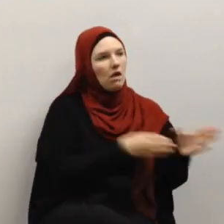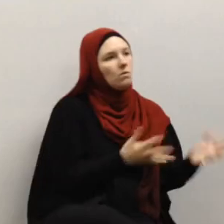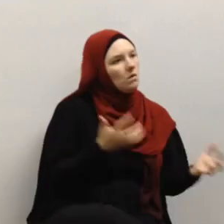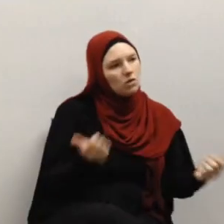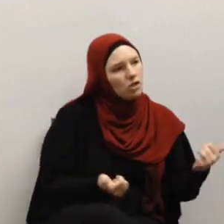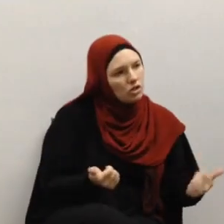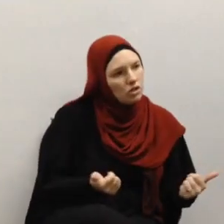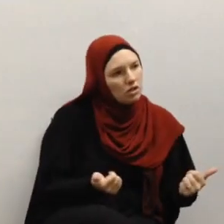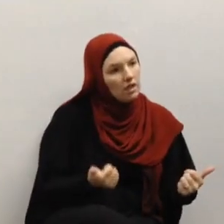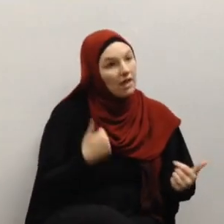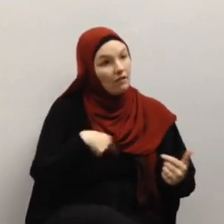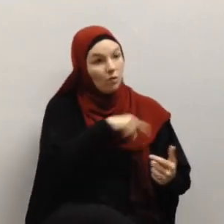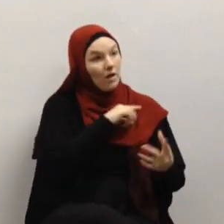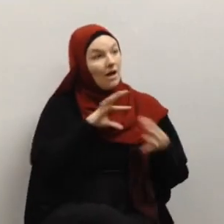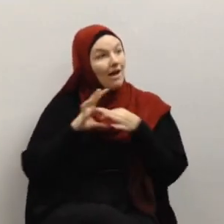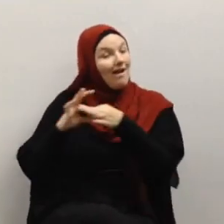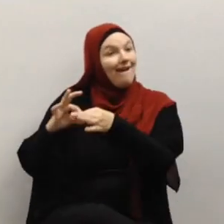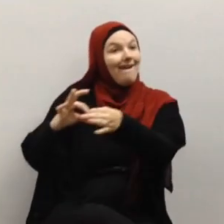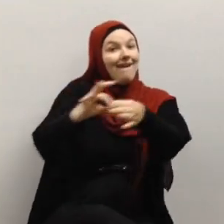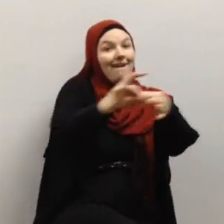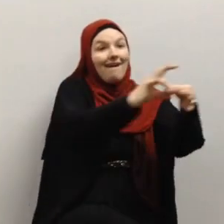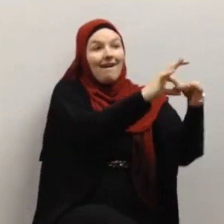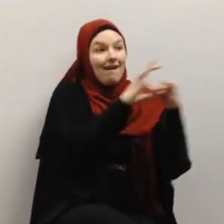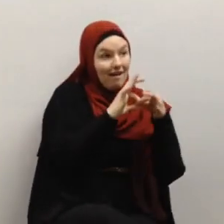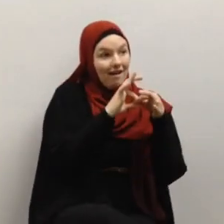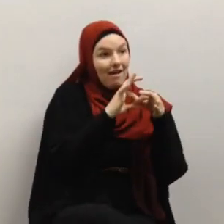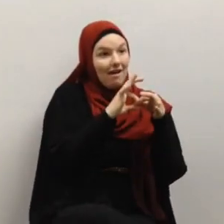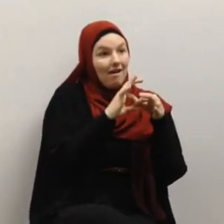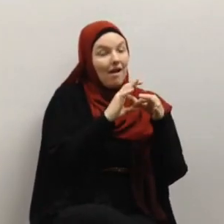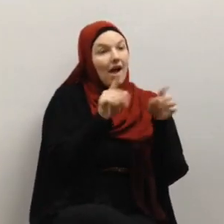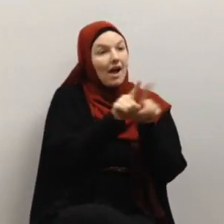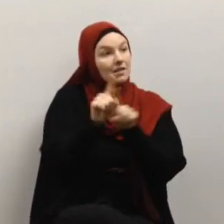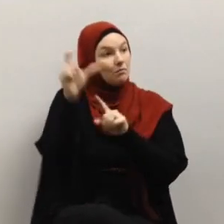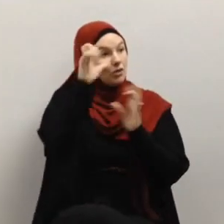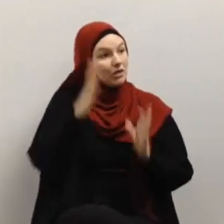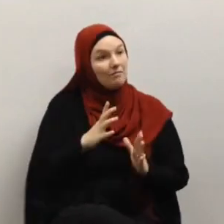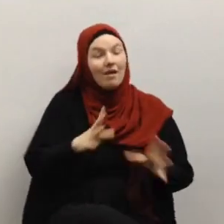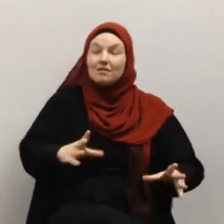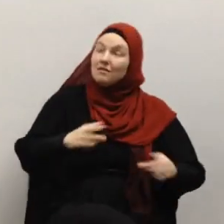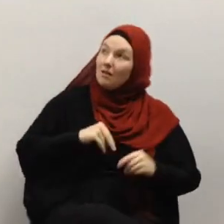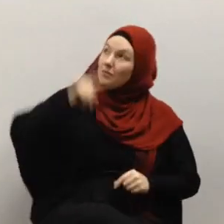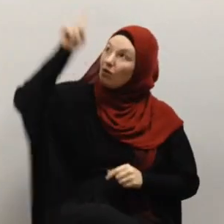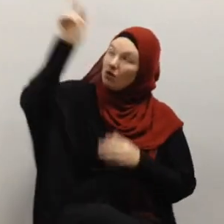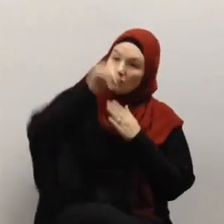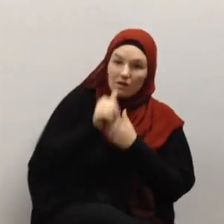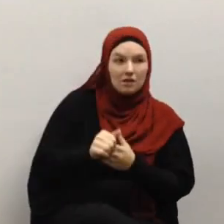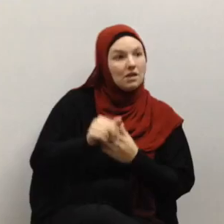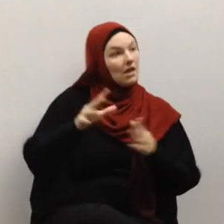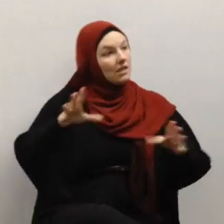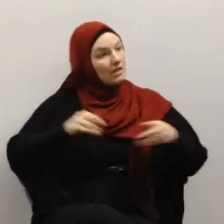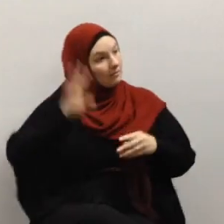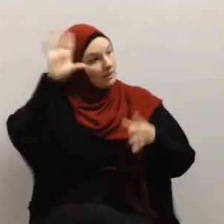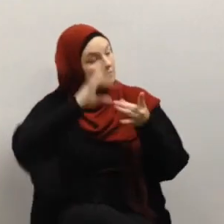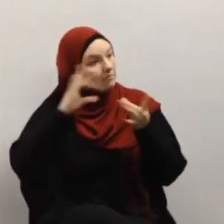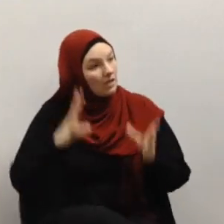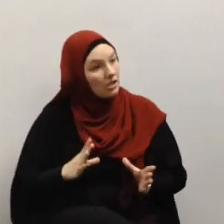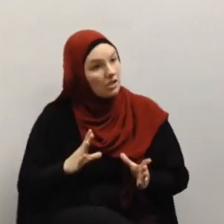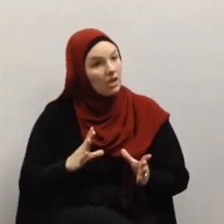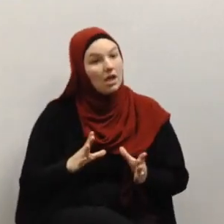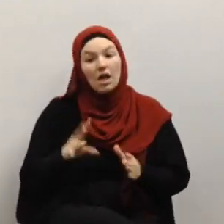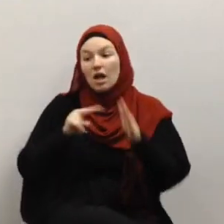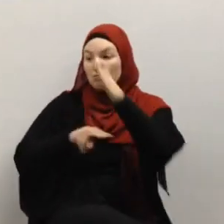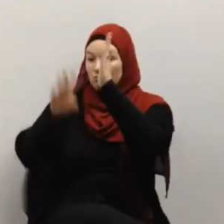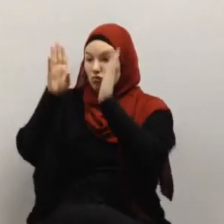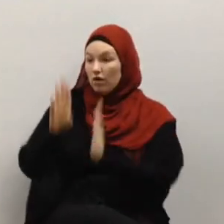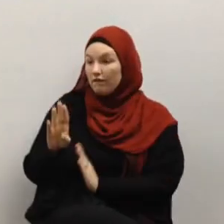Muslims to accept Allah's word and to follow His guidance and to model after the Prophet